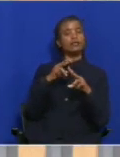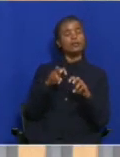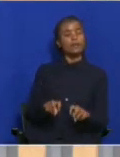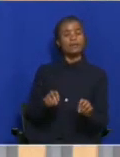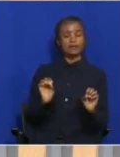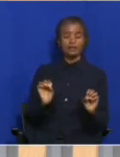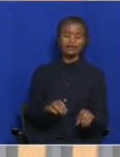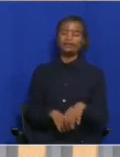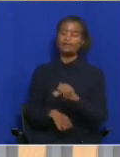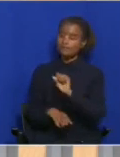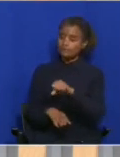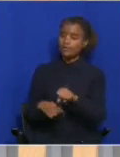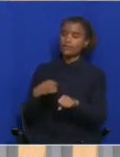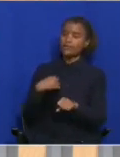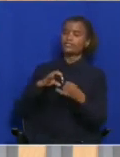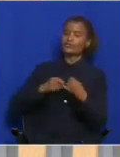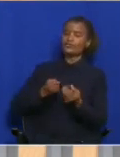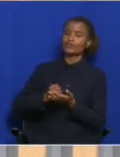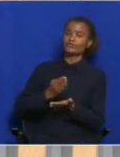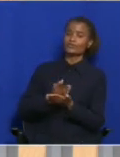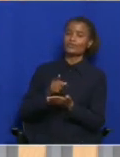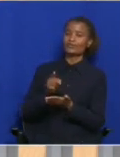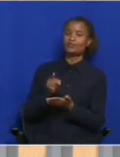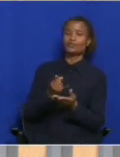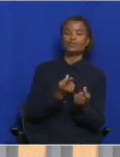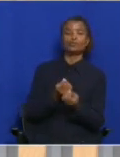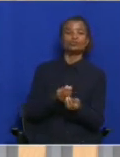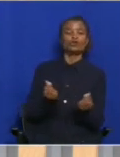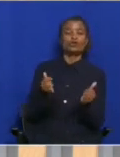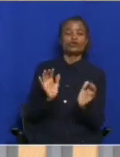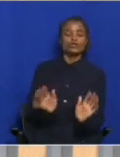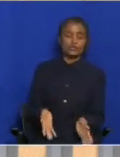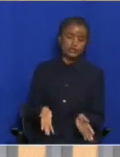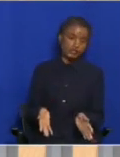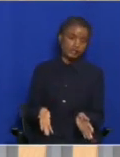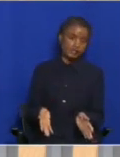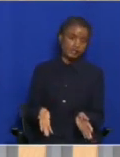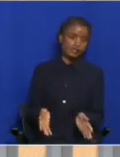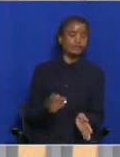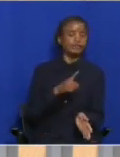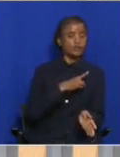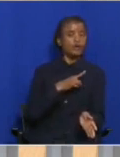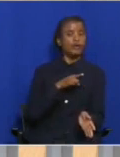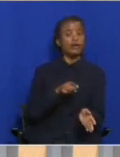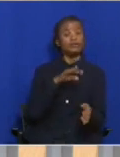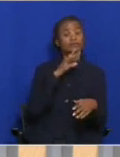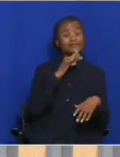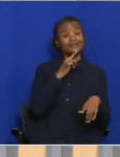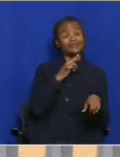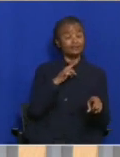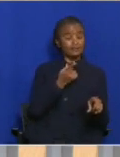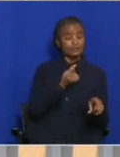equation. There is an inference is being drawn and becomes